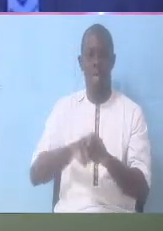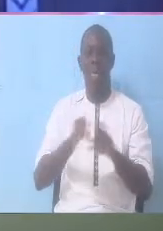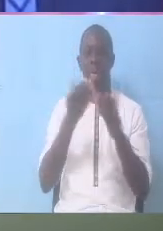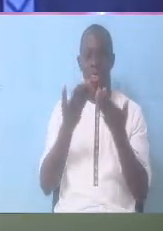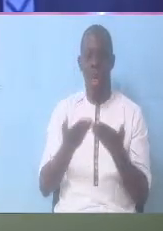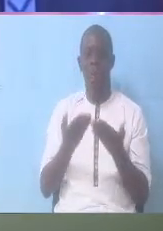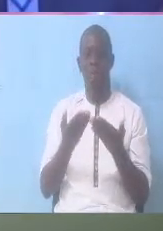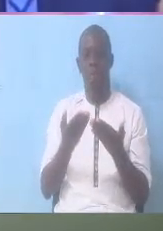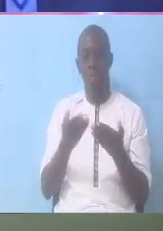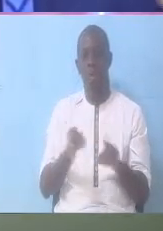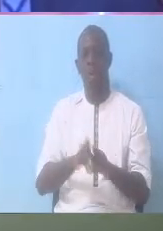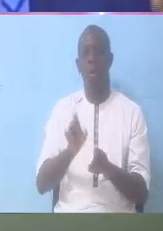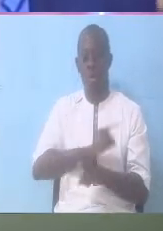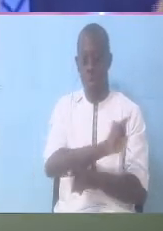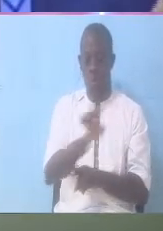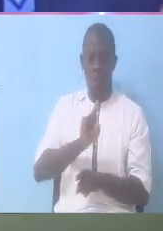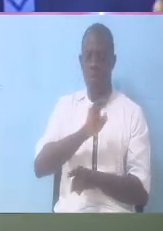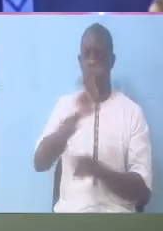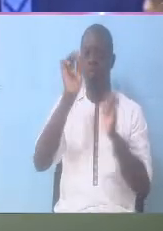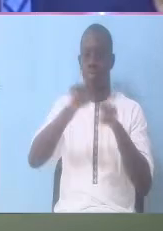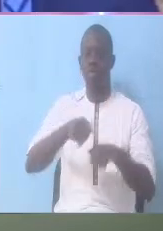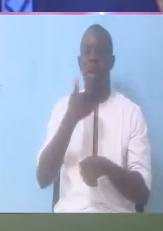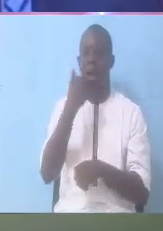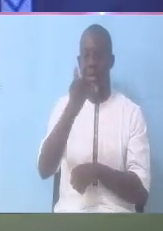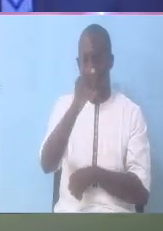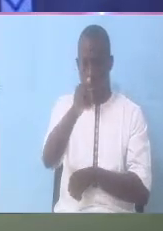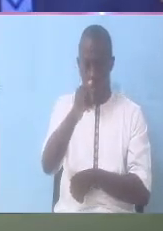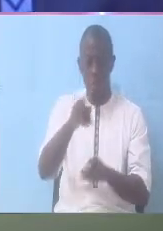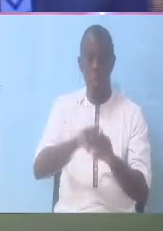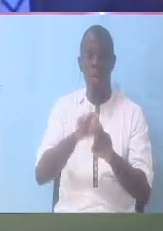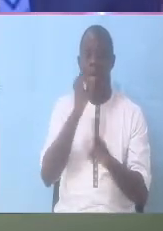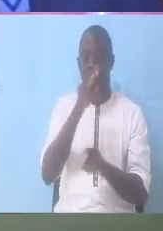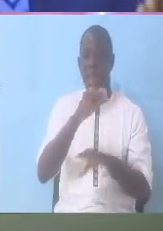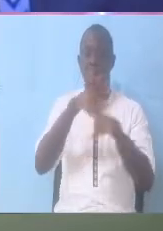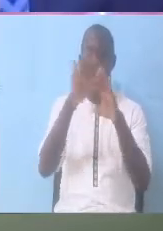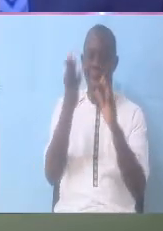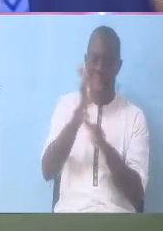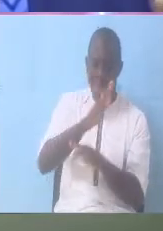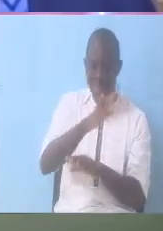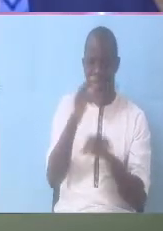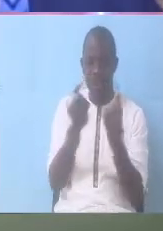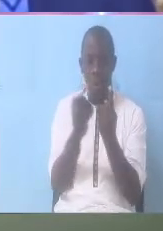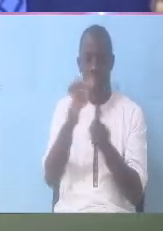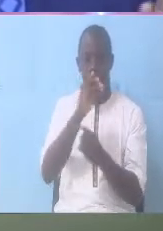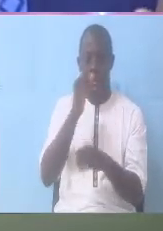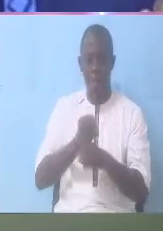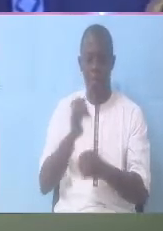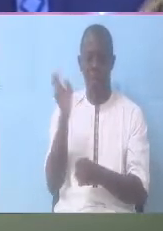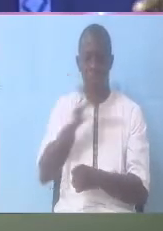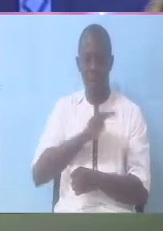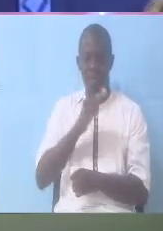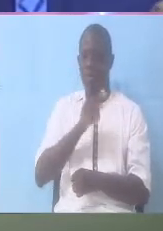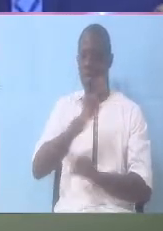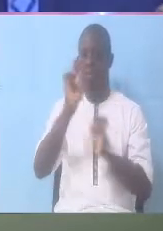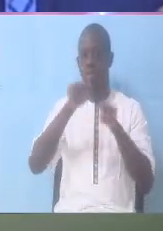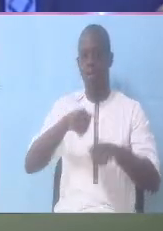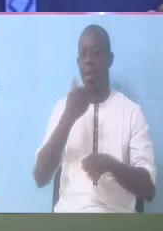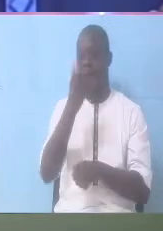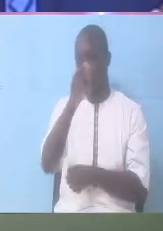So yes, sir. We won't ask you to say anything that is a lie. Yes, sir.